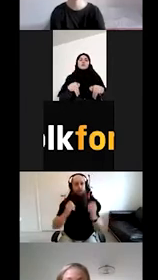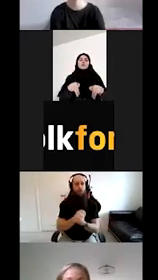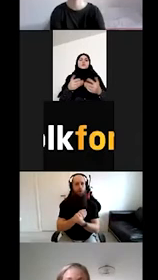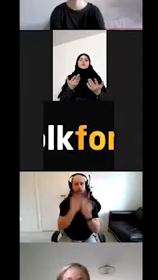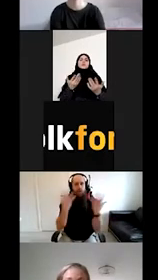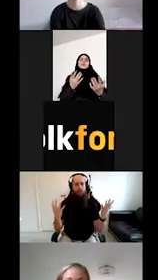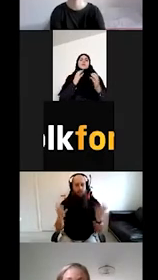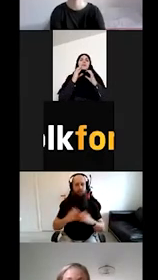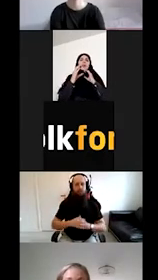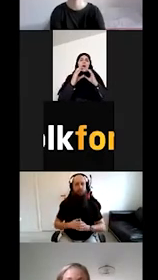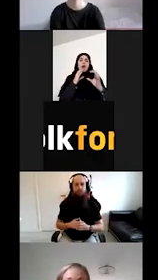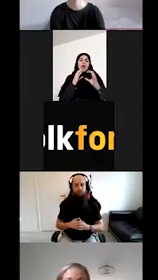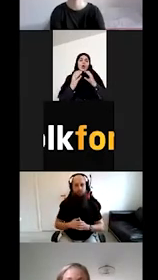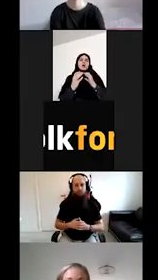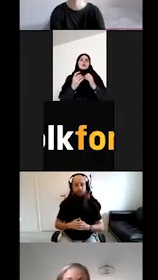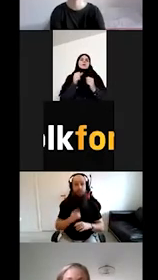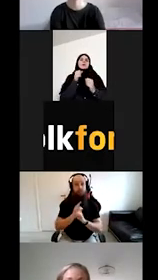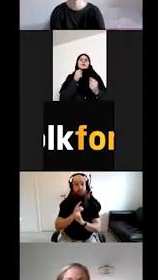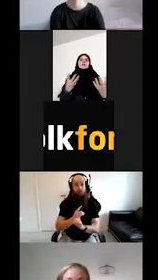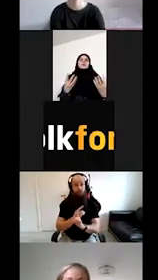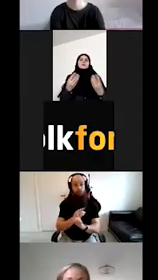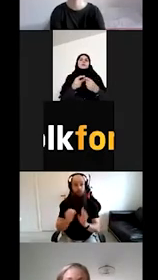on that positive example,